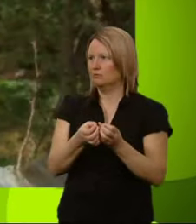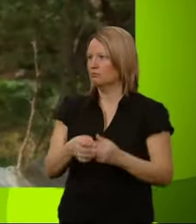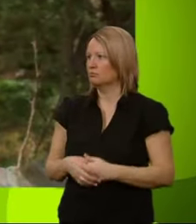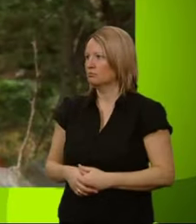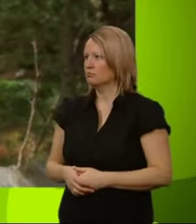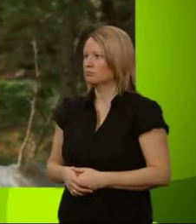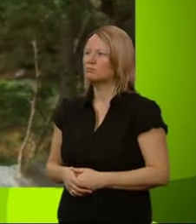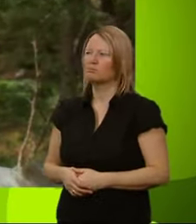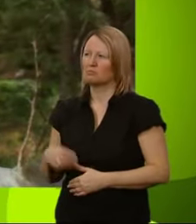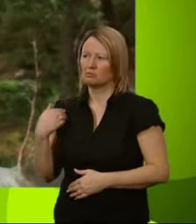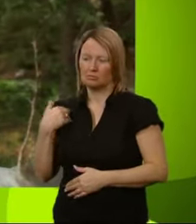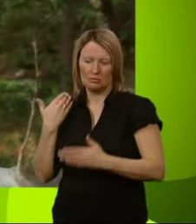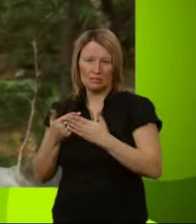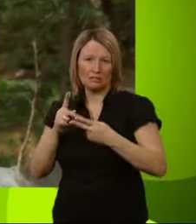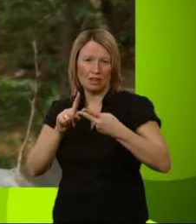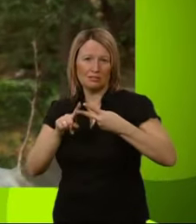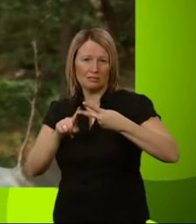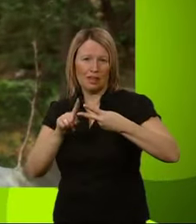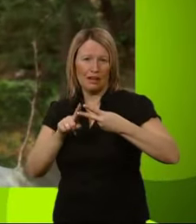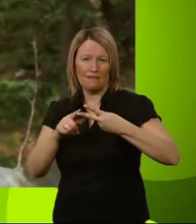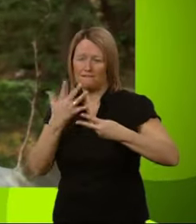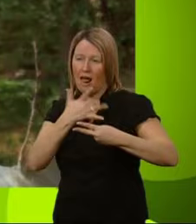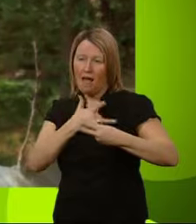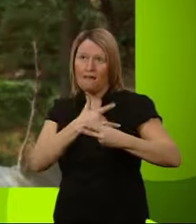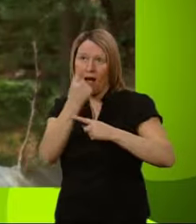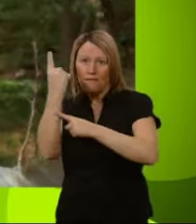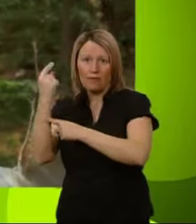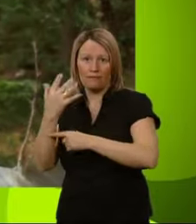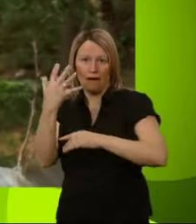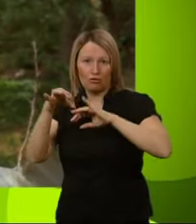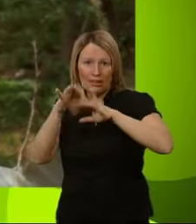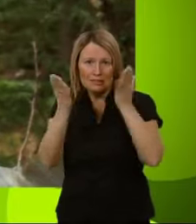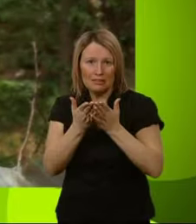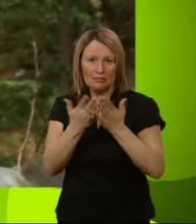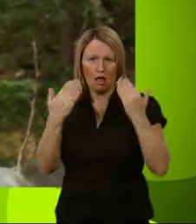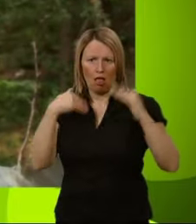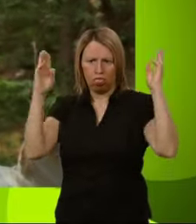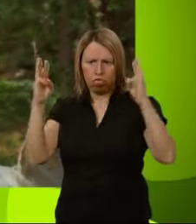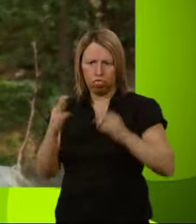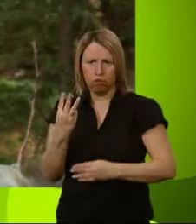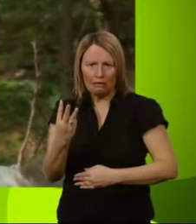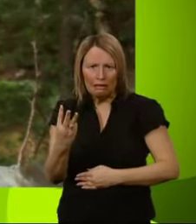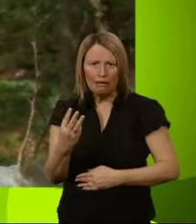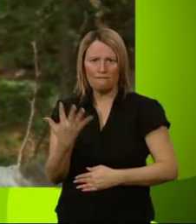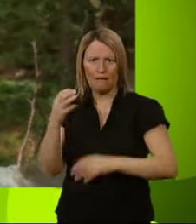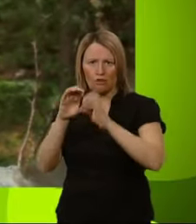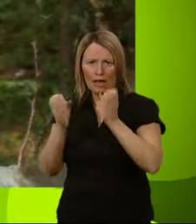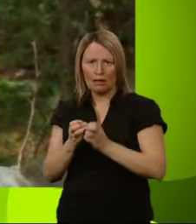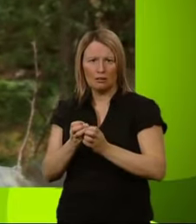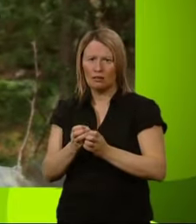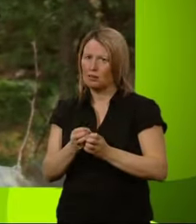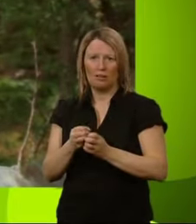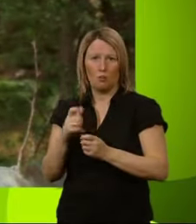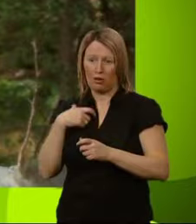I was all the way up in 2nd place with 5 lives and 5 rings, and I'm now down to 3 lives and 5 rings. And I think if I